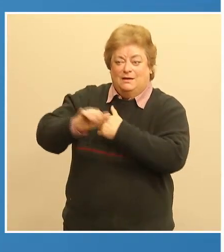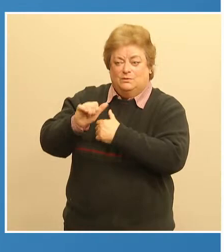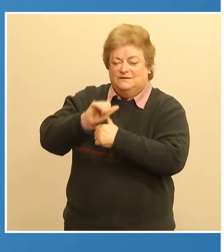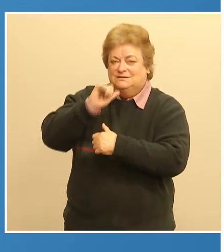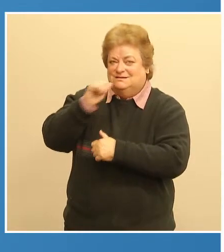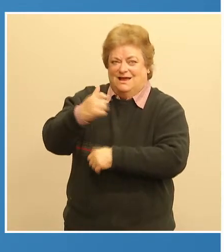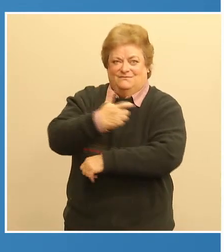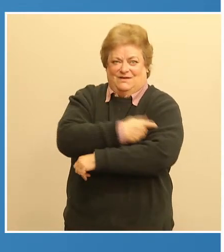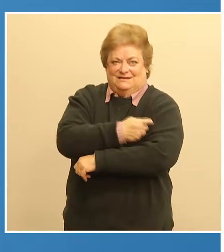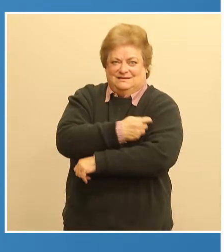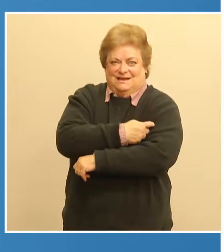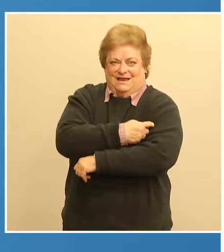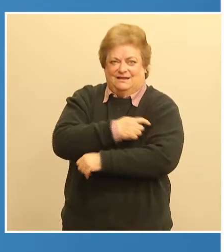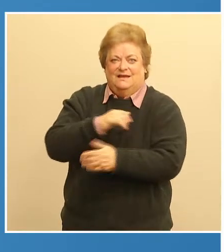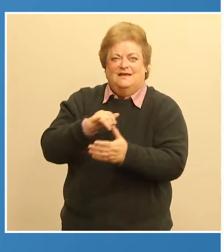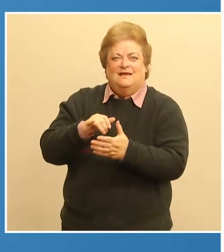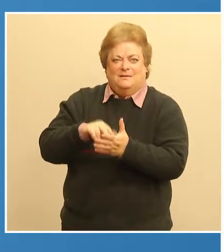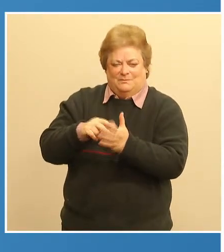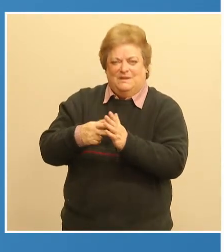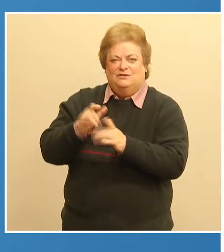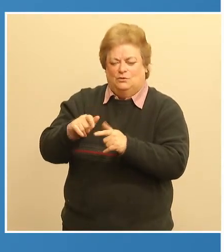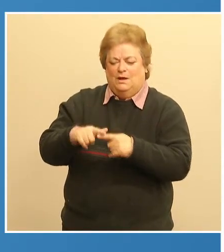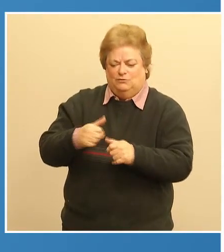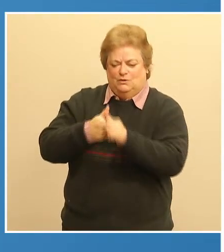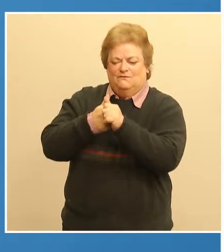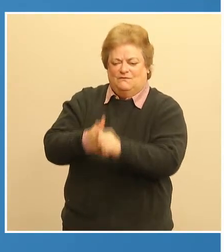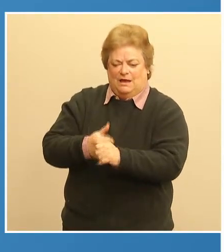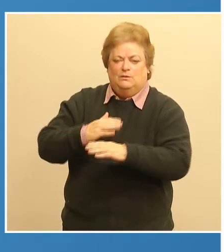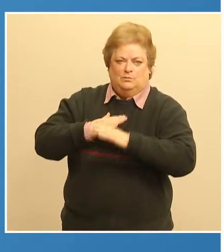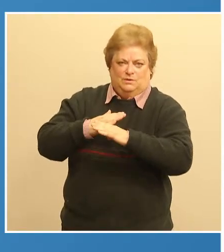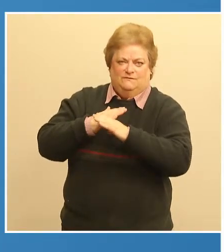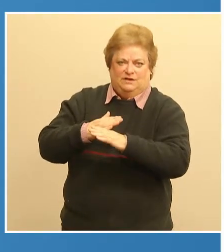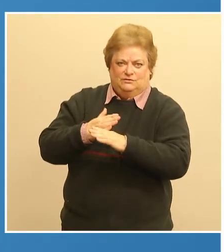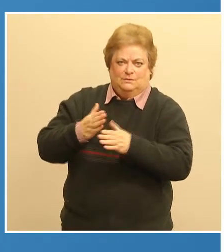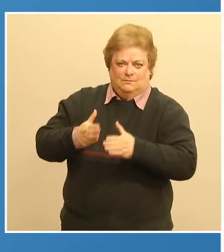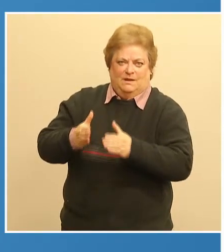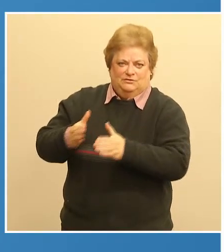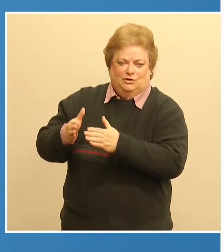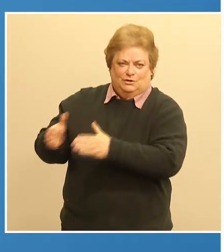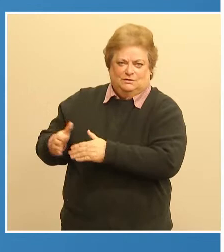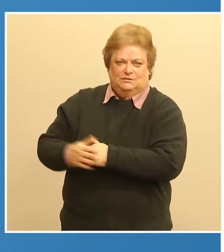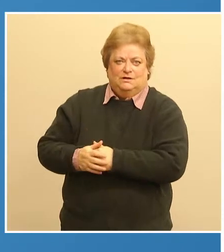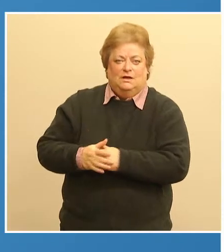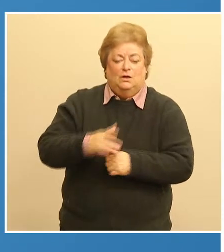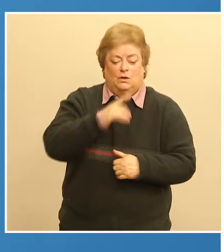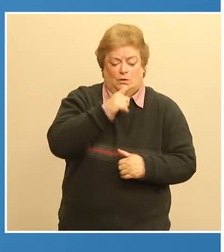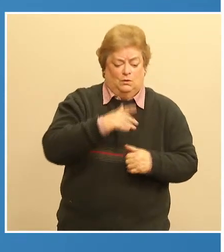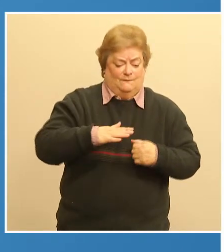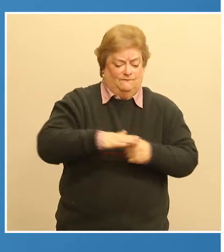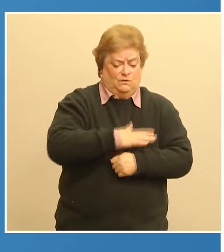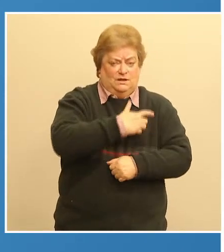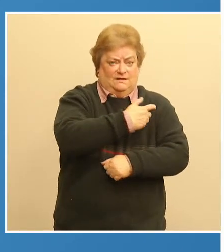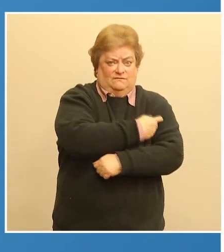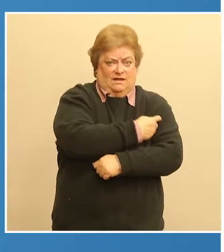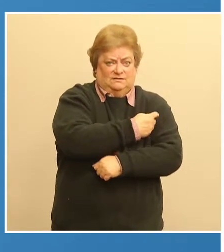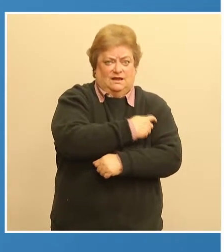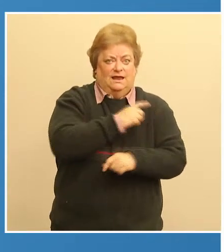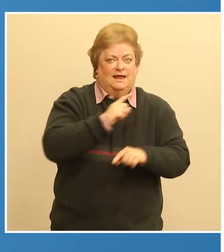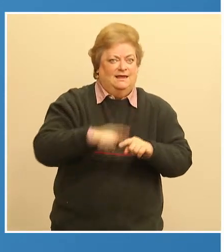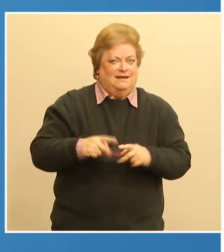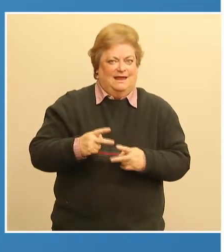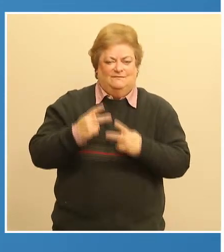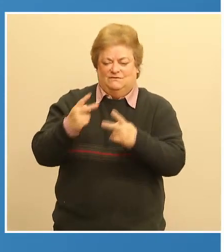people. In these cases, they need to follow prevention measures. Fully vaccinated people cannot safely visit